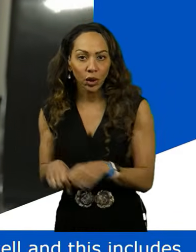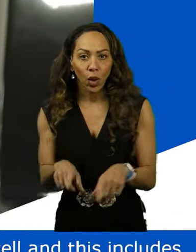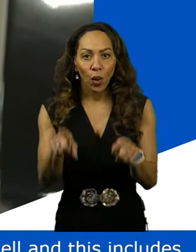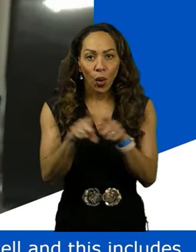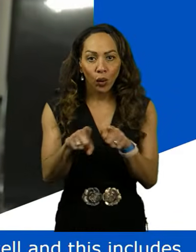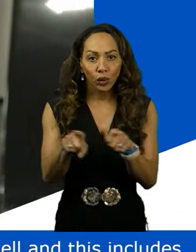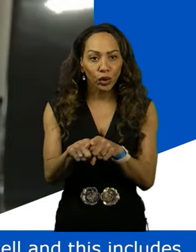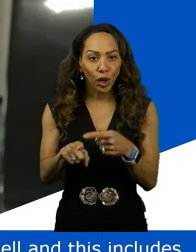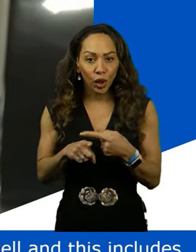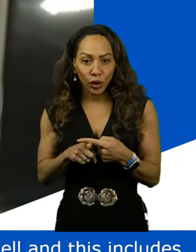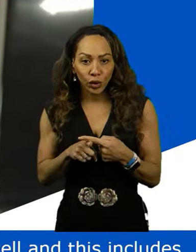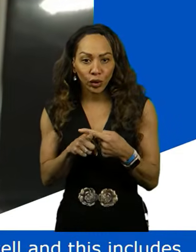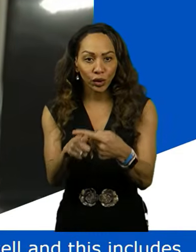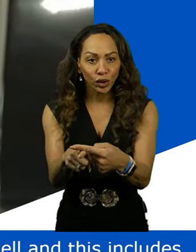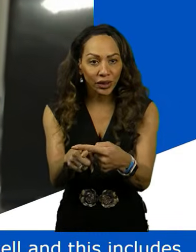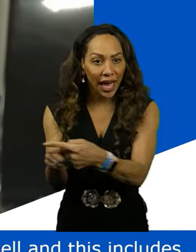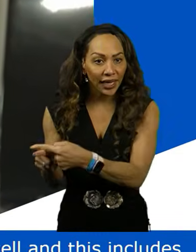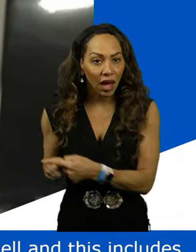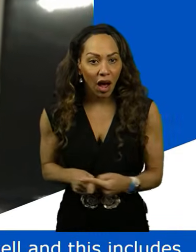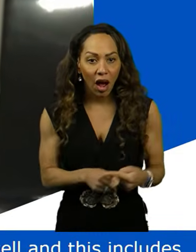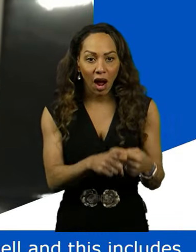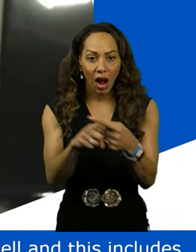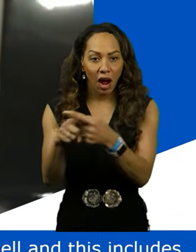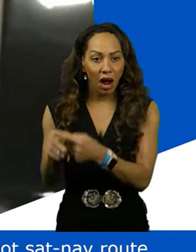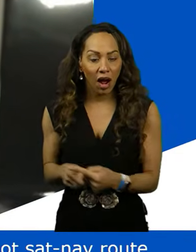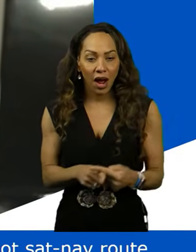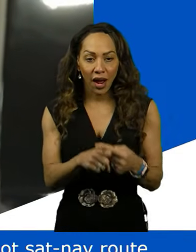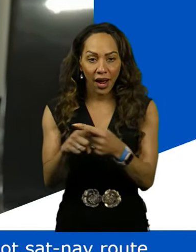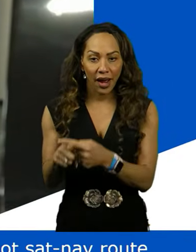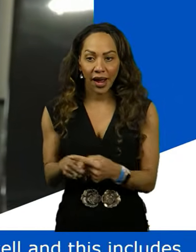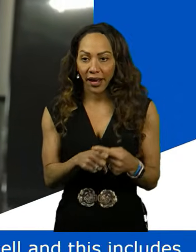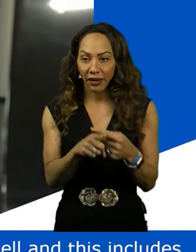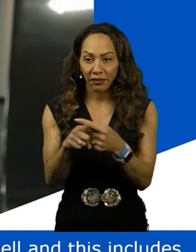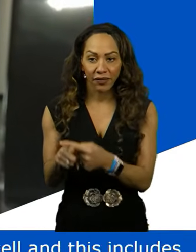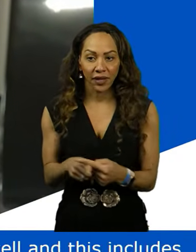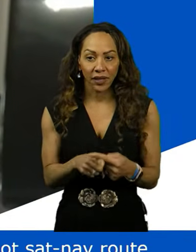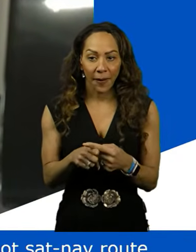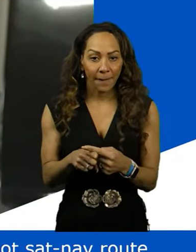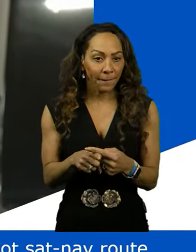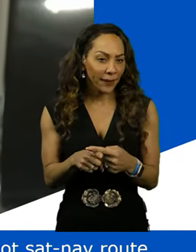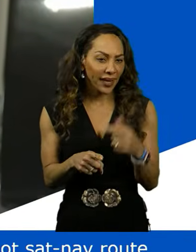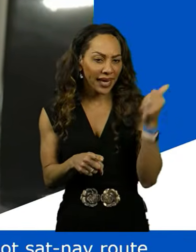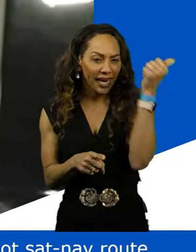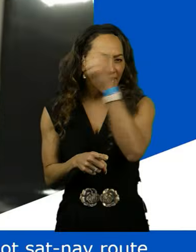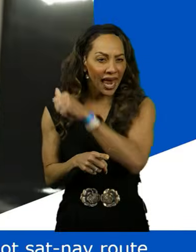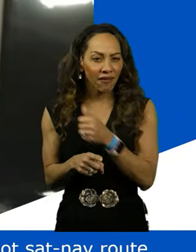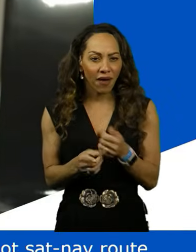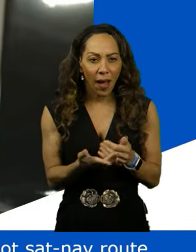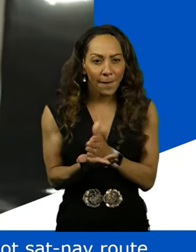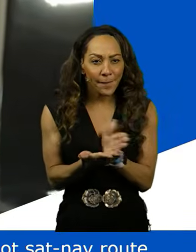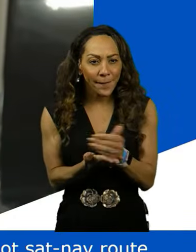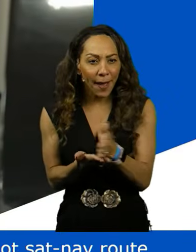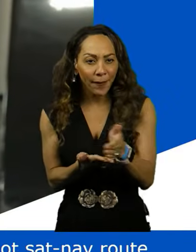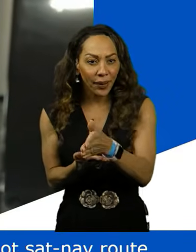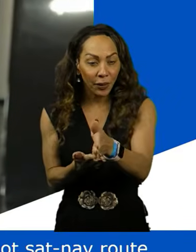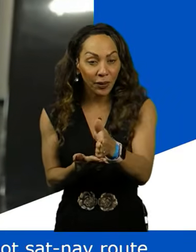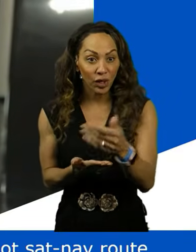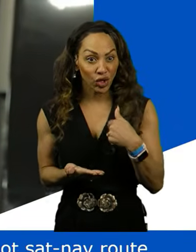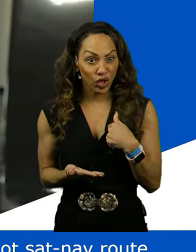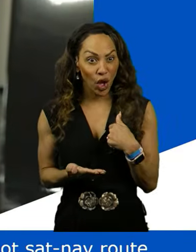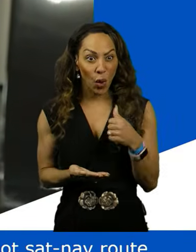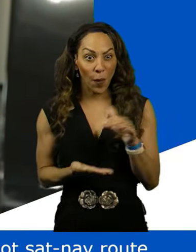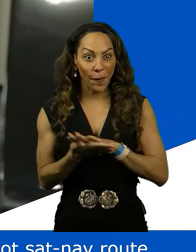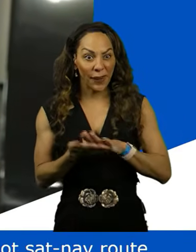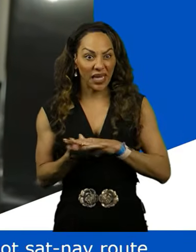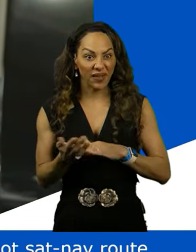mapping as well that feeds in electric charge availability and helps plan your route around chargers on the move. It means